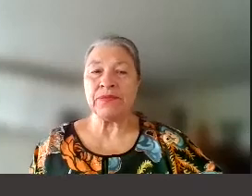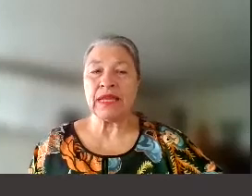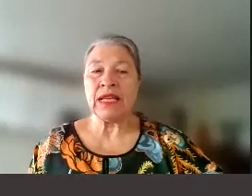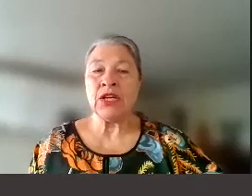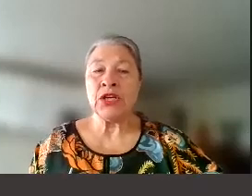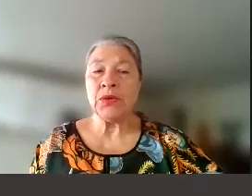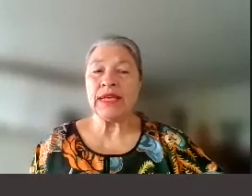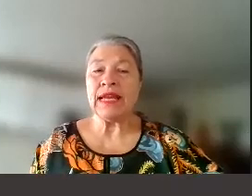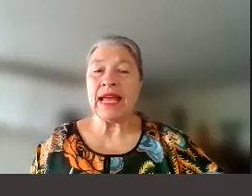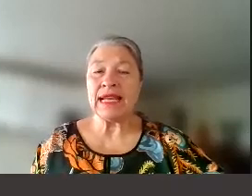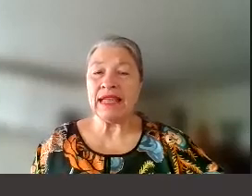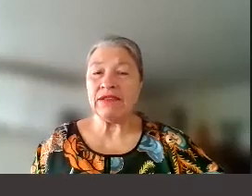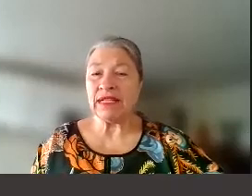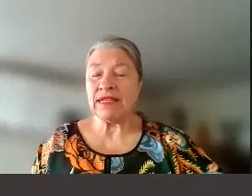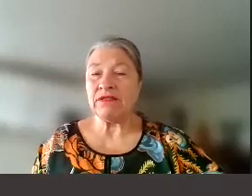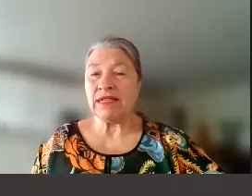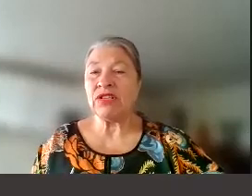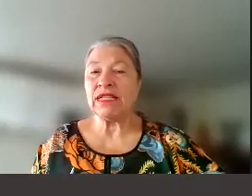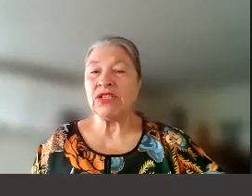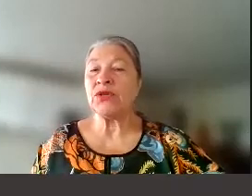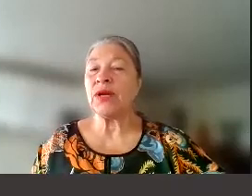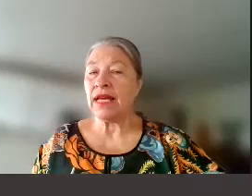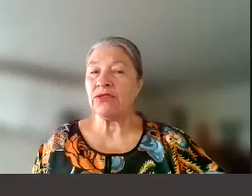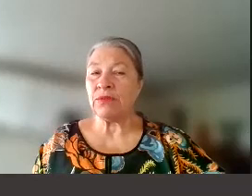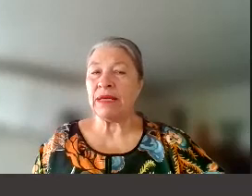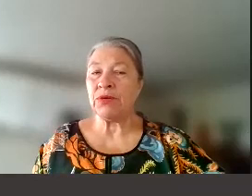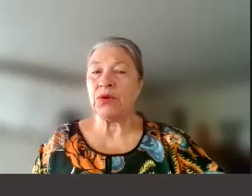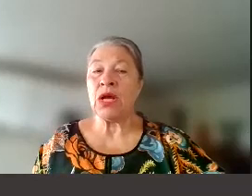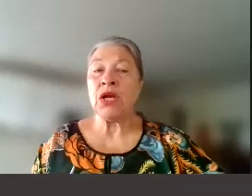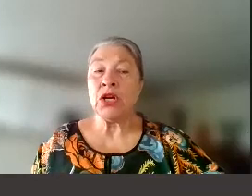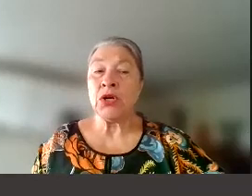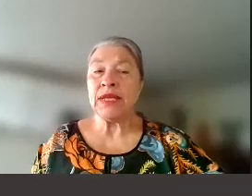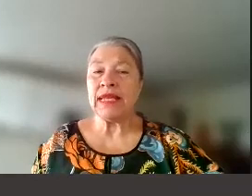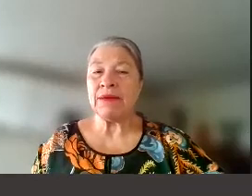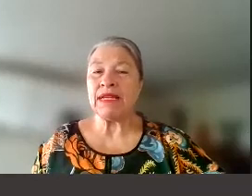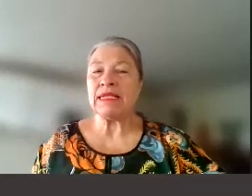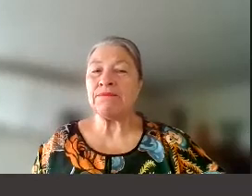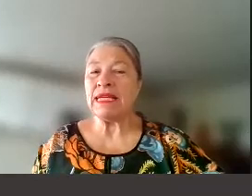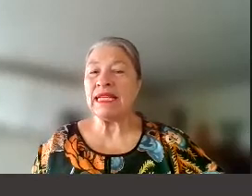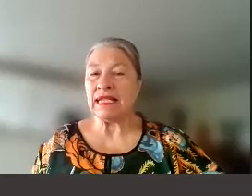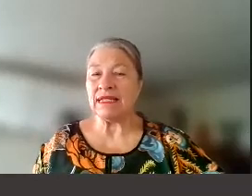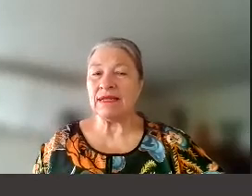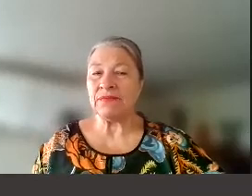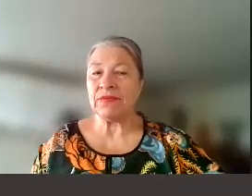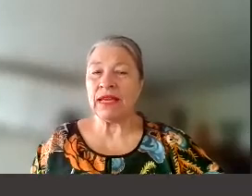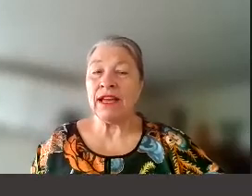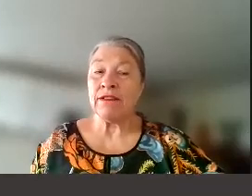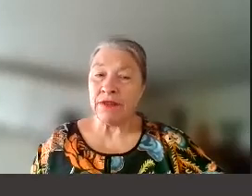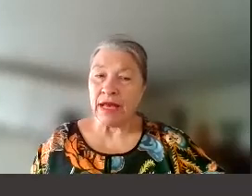children. Hui and gatherings are restricted to 100 people. Hui there means